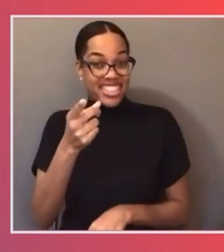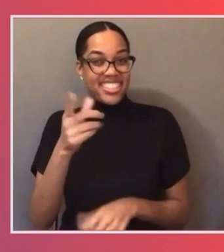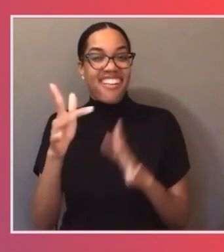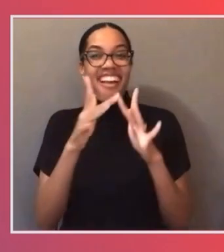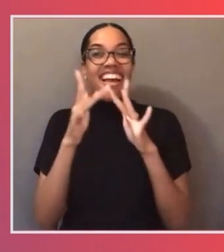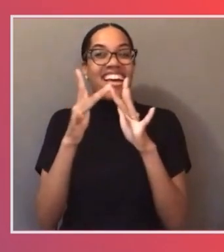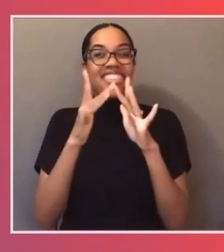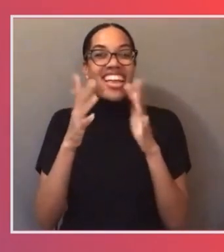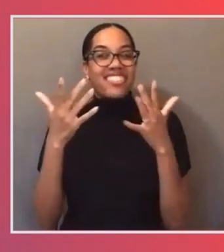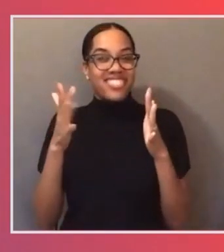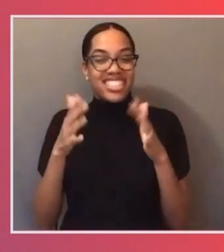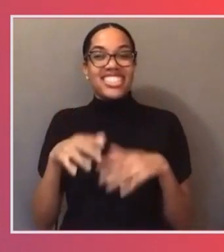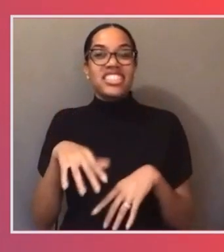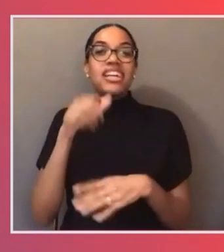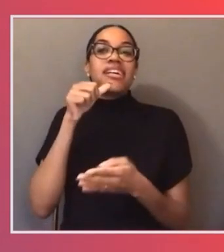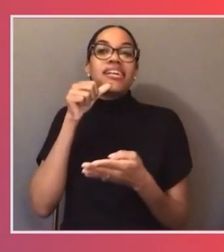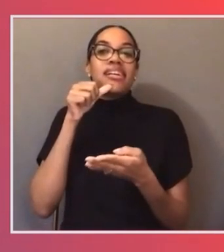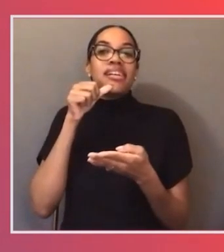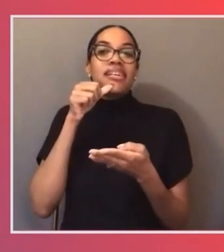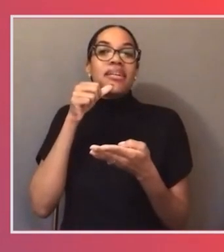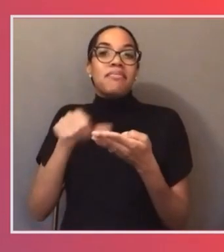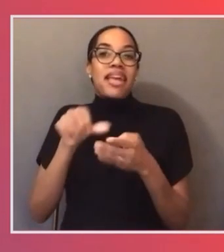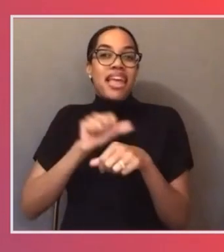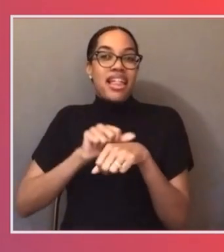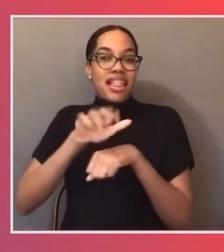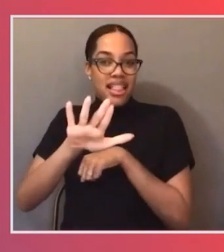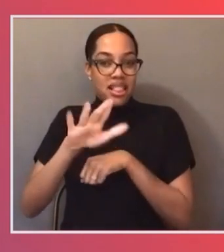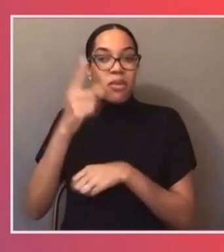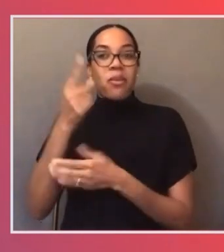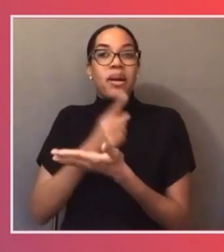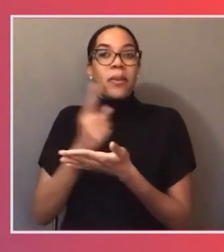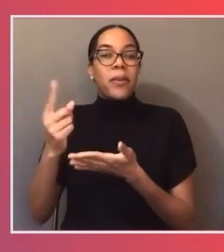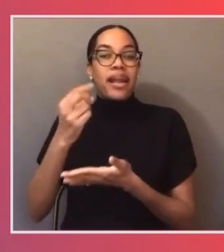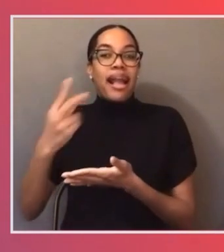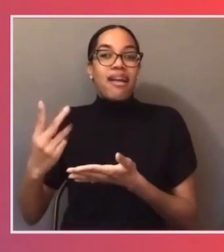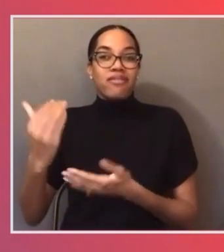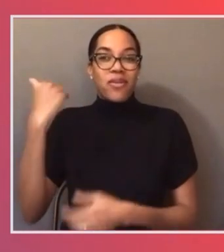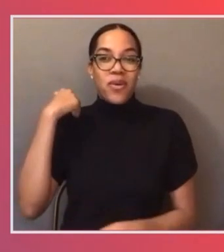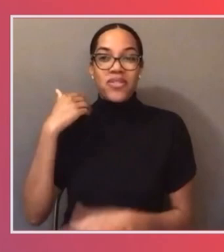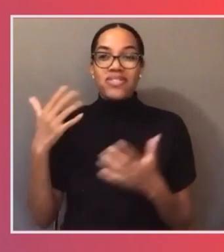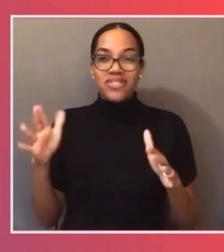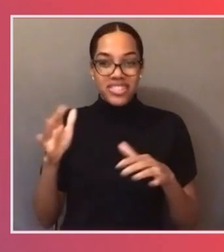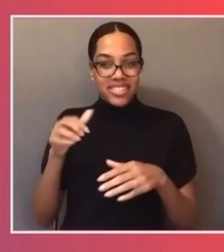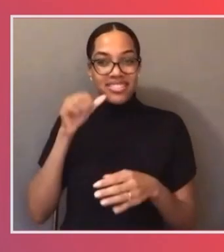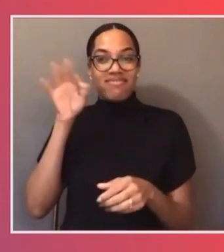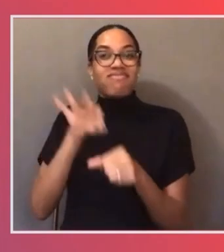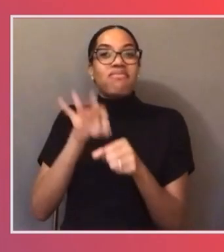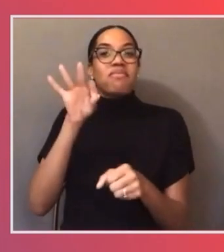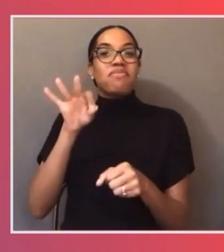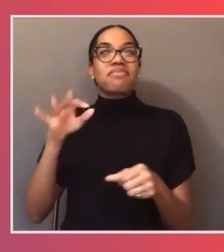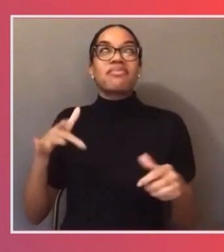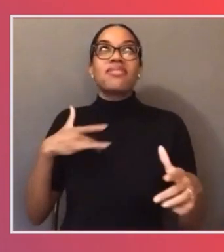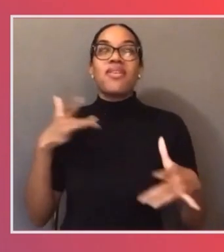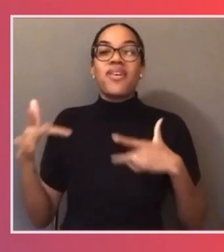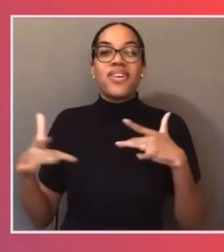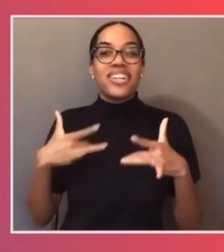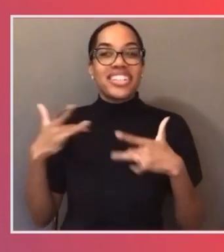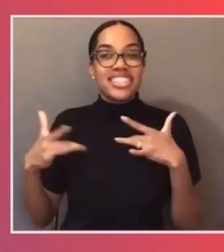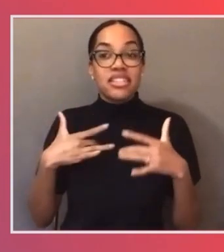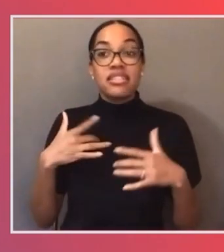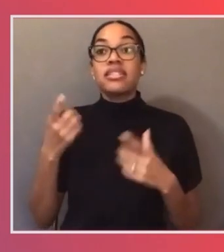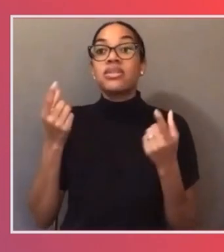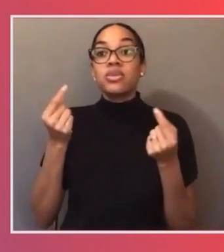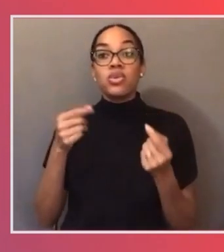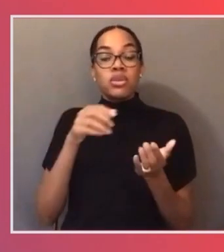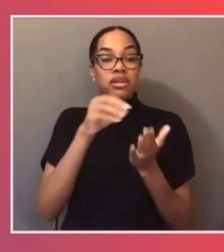week and a half ago, and I'm super excited. I drove it to the mailbox. I put it in there myself. I